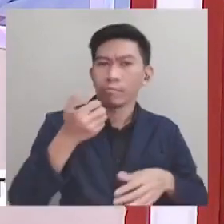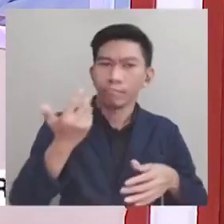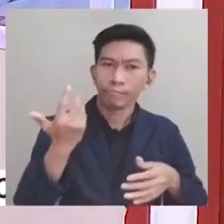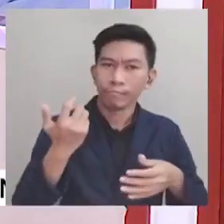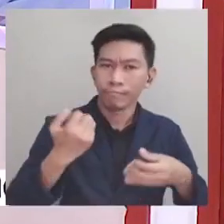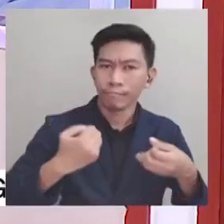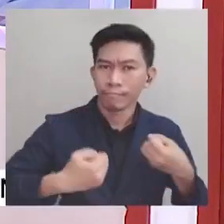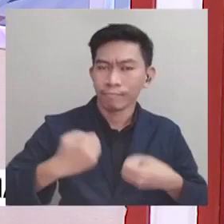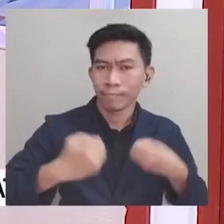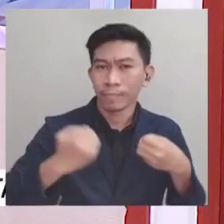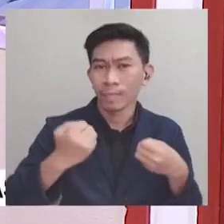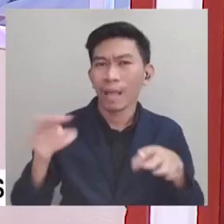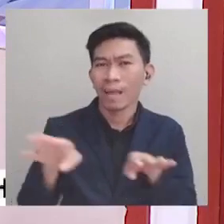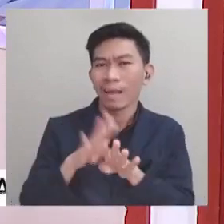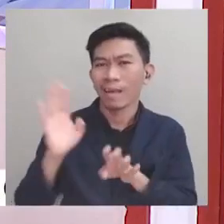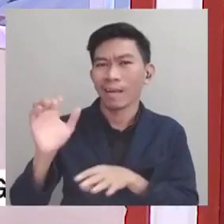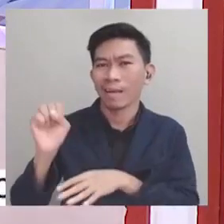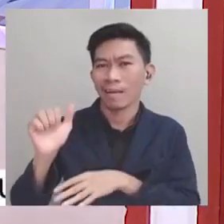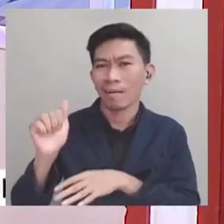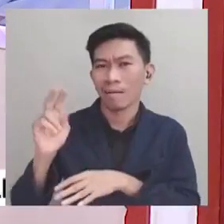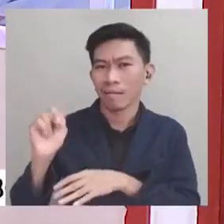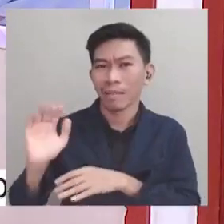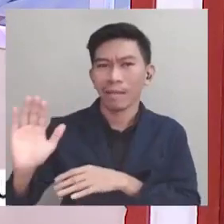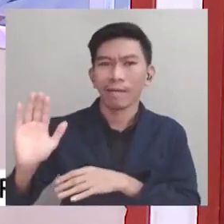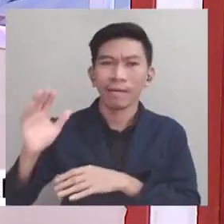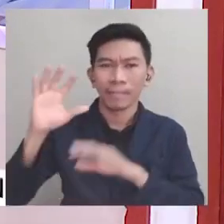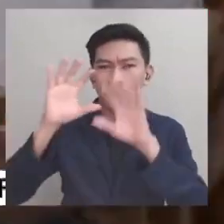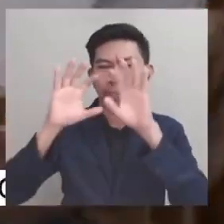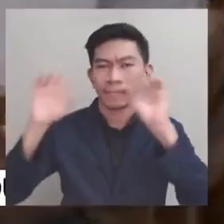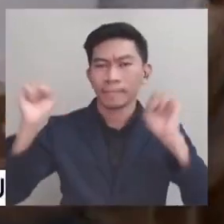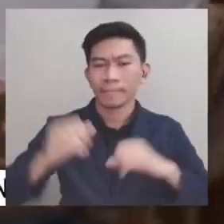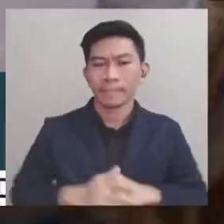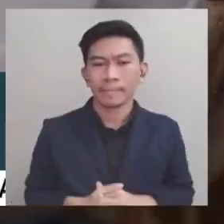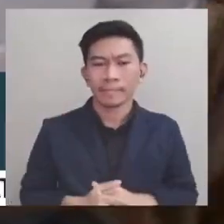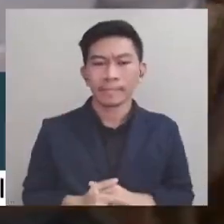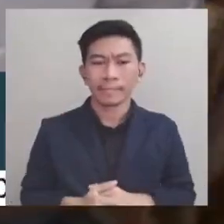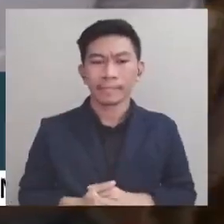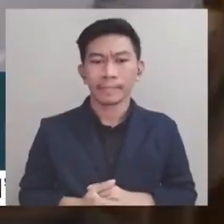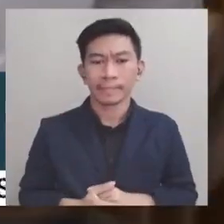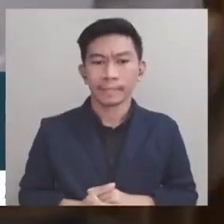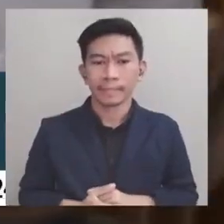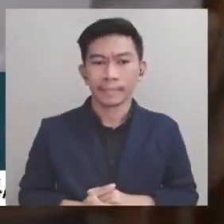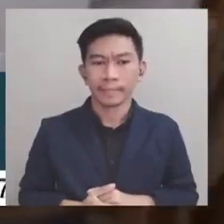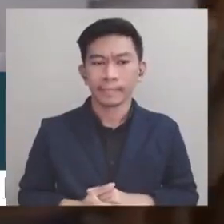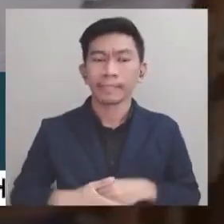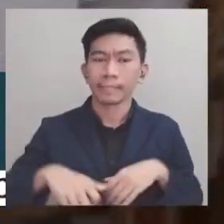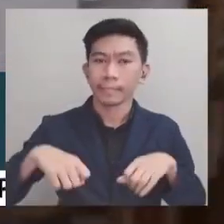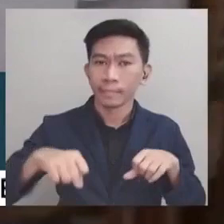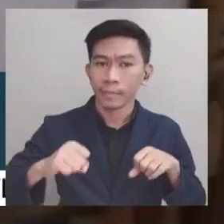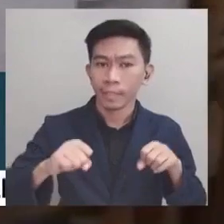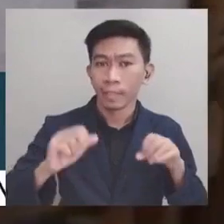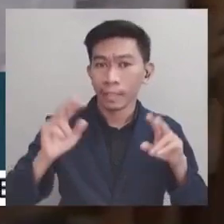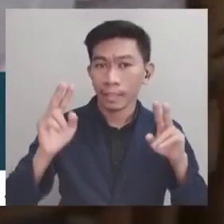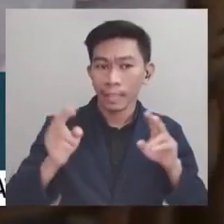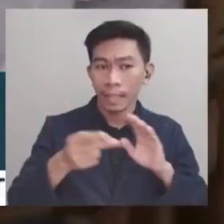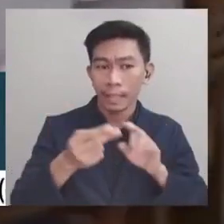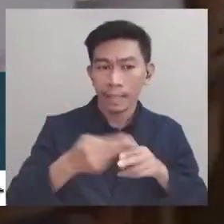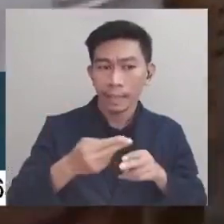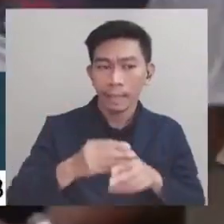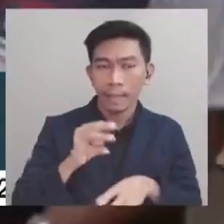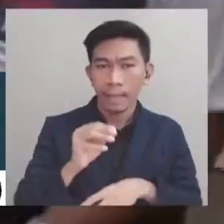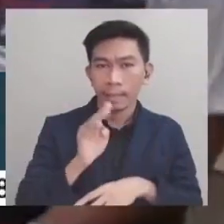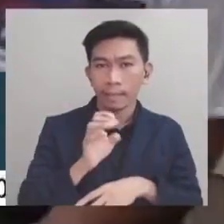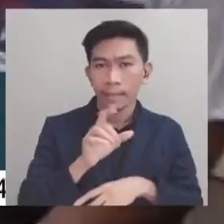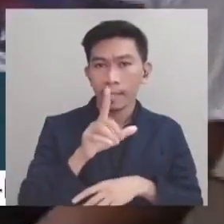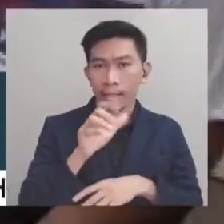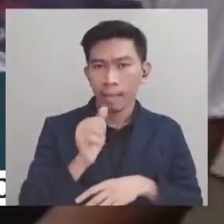Jackie Manabat now joins us with details. Jack? Carmina, Transport Group Manibela is planning to stage a transport